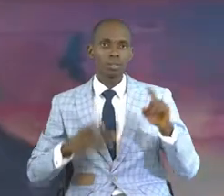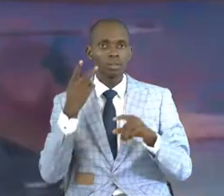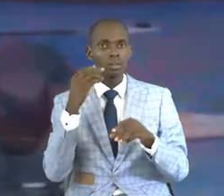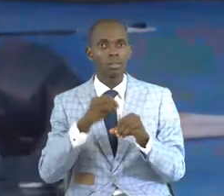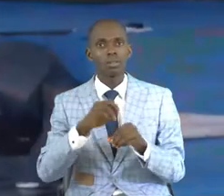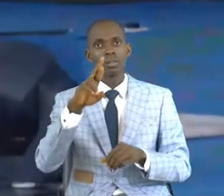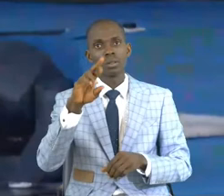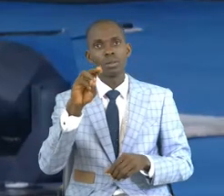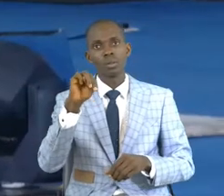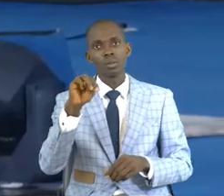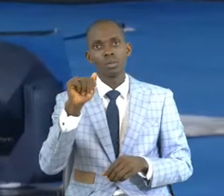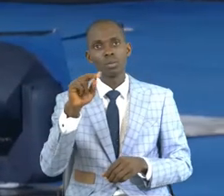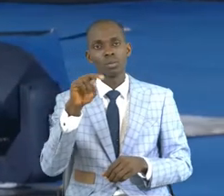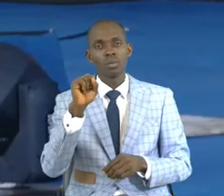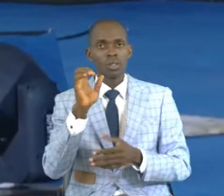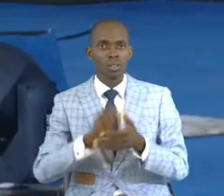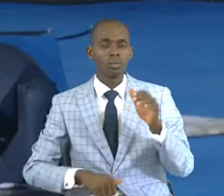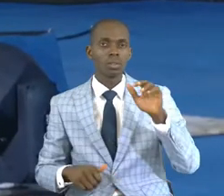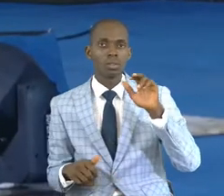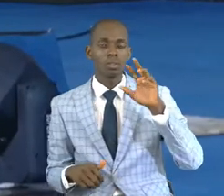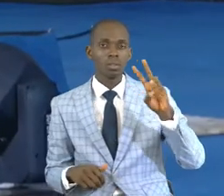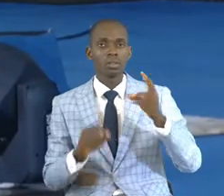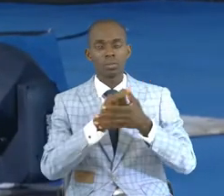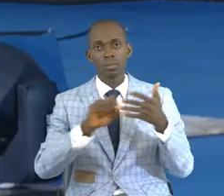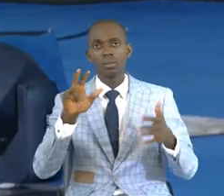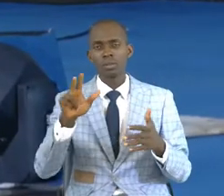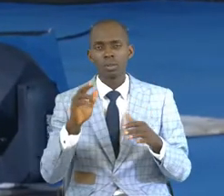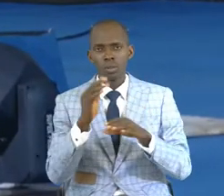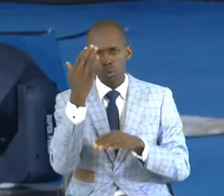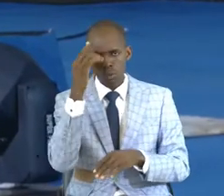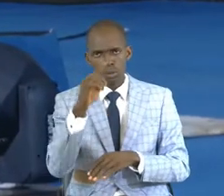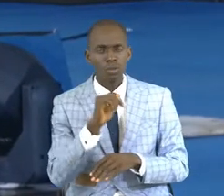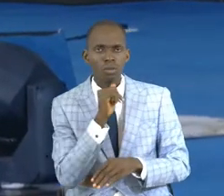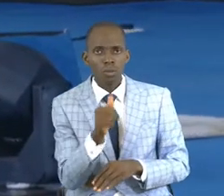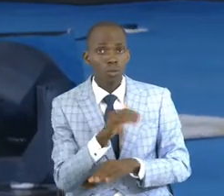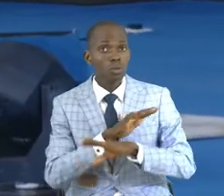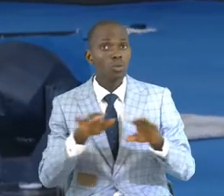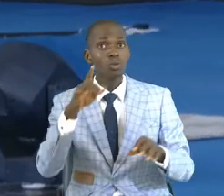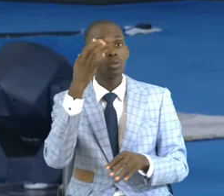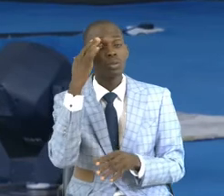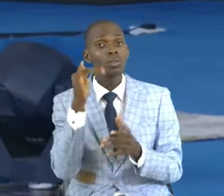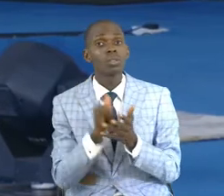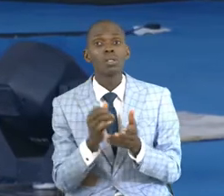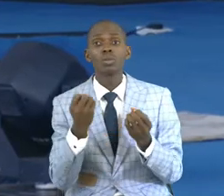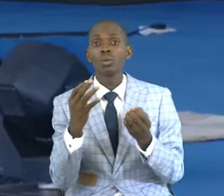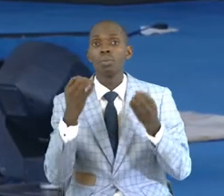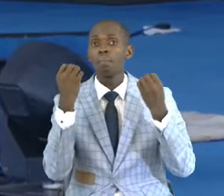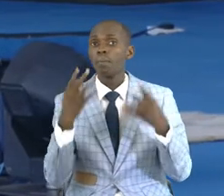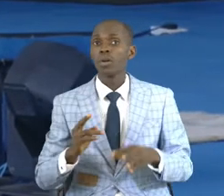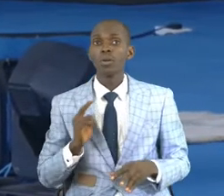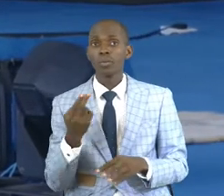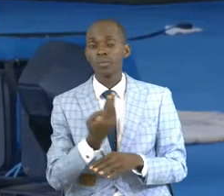from verse 3. Know ye not, don't you know, that so many of us, as were